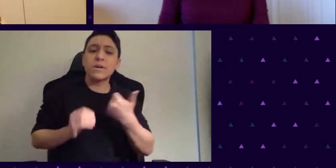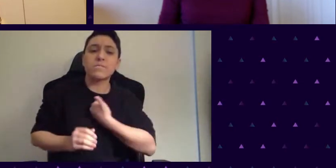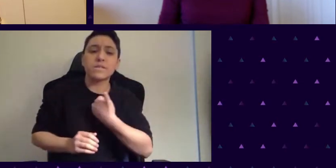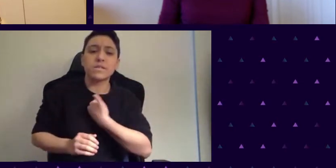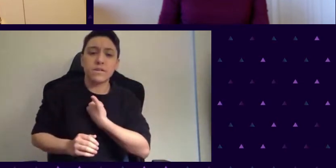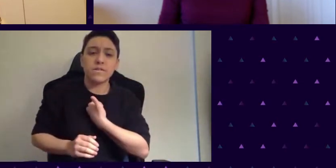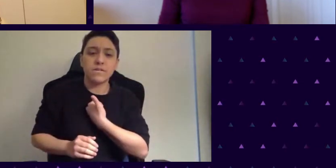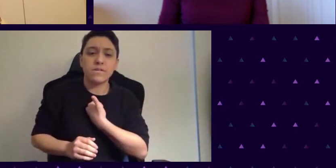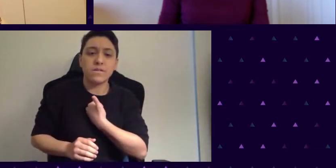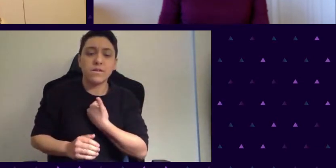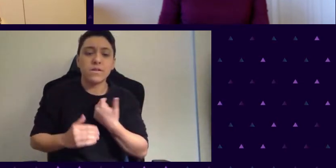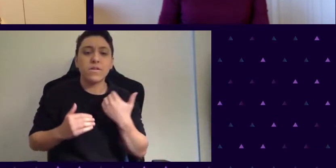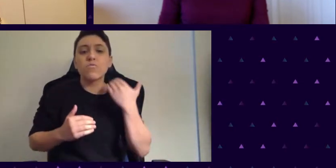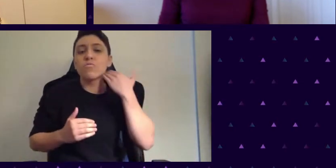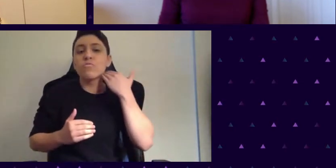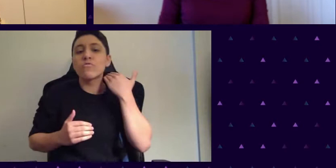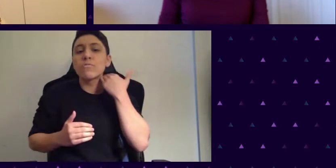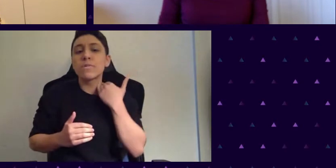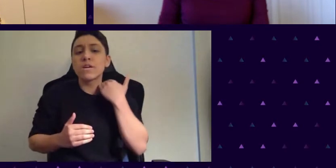the neck that I can feel?